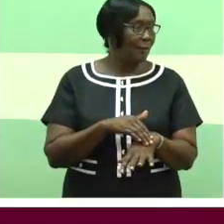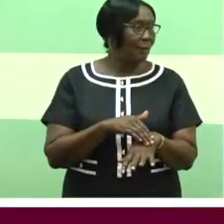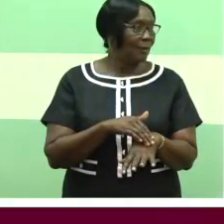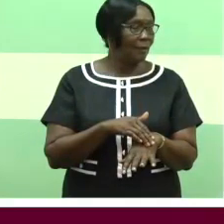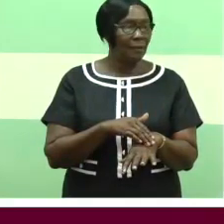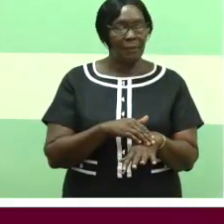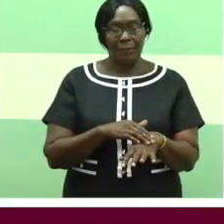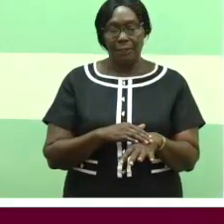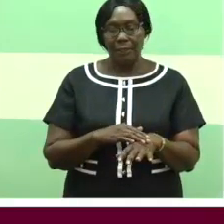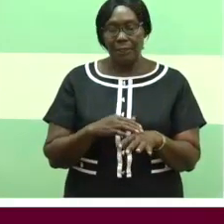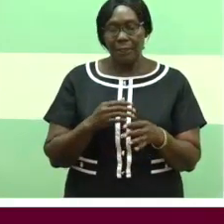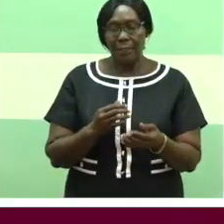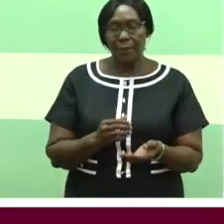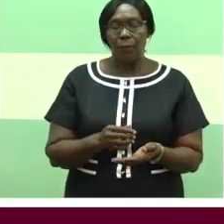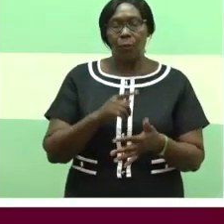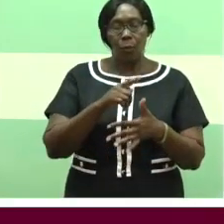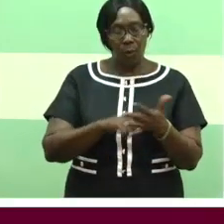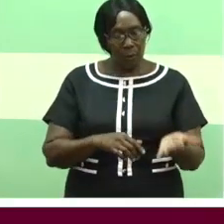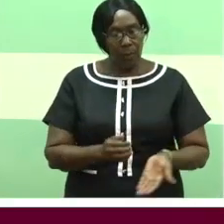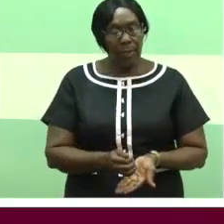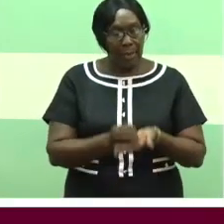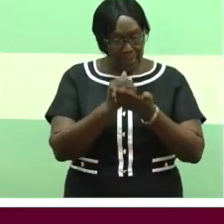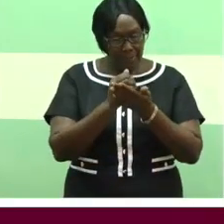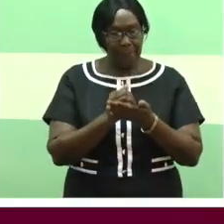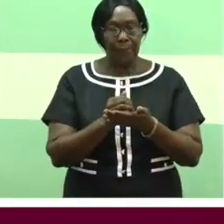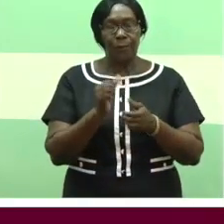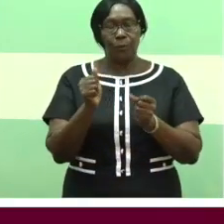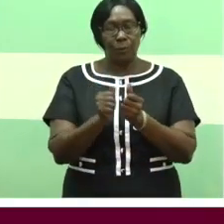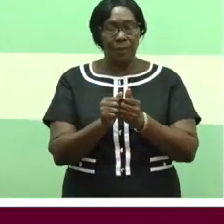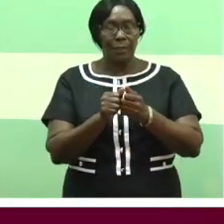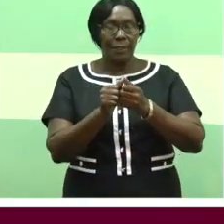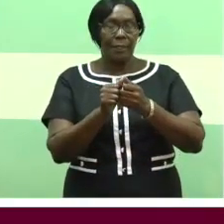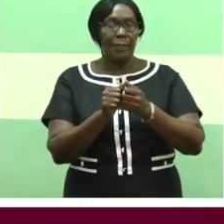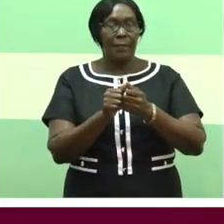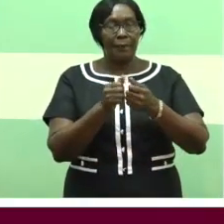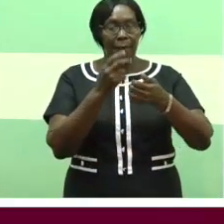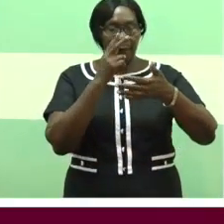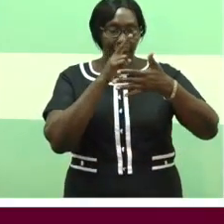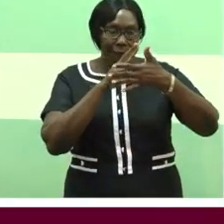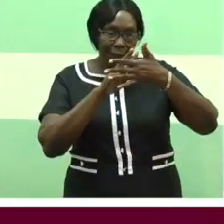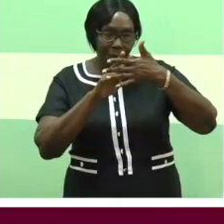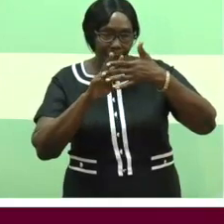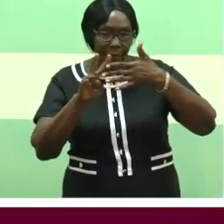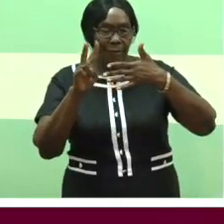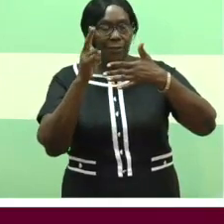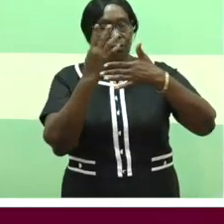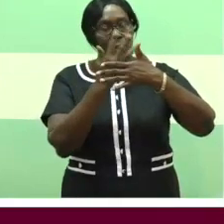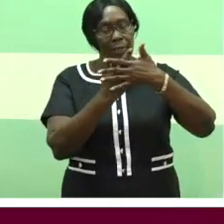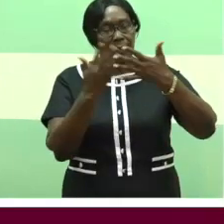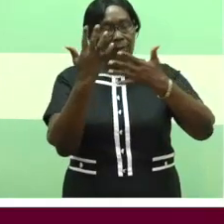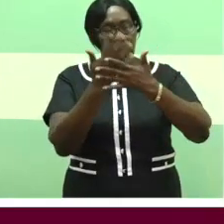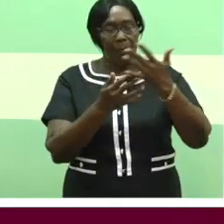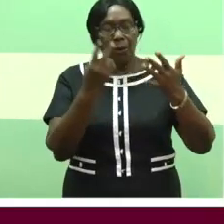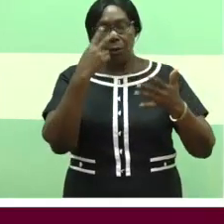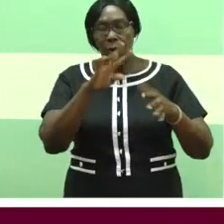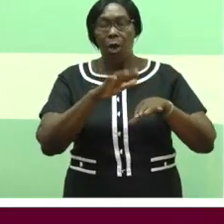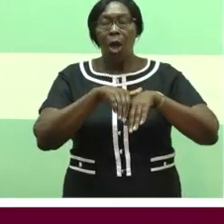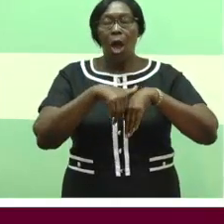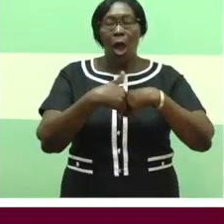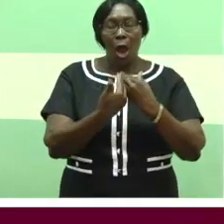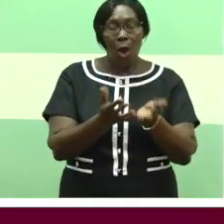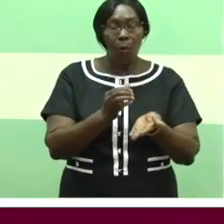the benefits of a visual schedule. And we are going to look at how